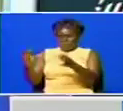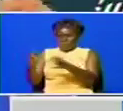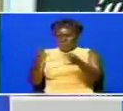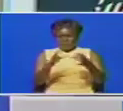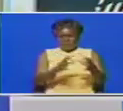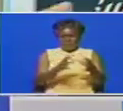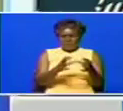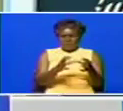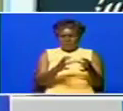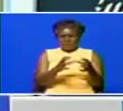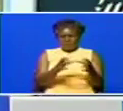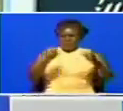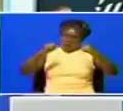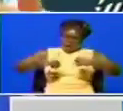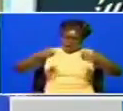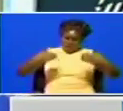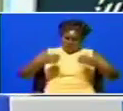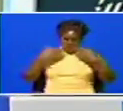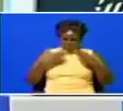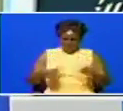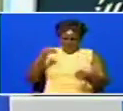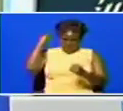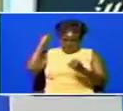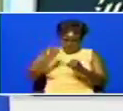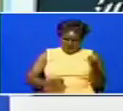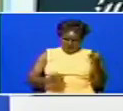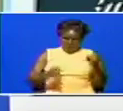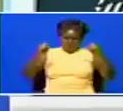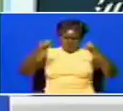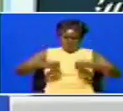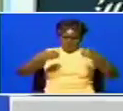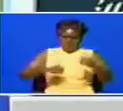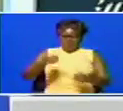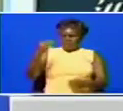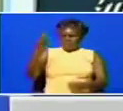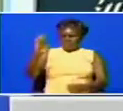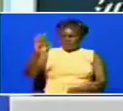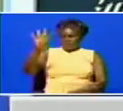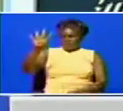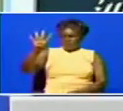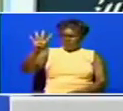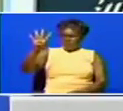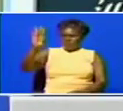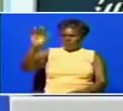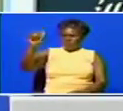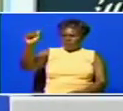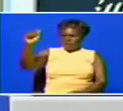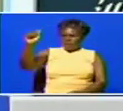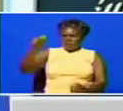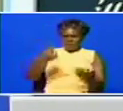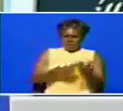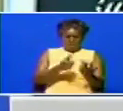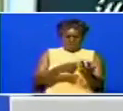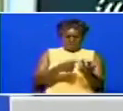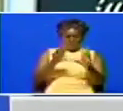who publicly agreed on the final tallies of the 34A counting summaries